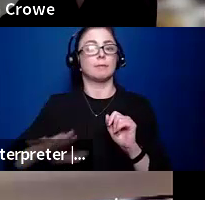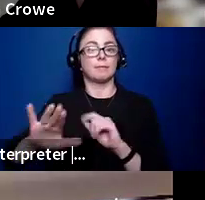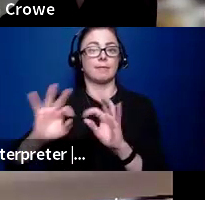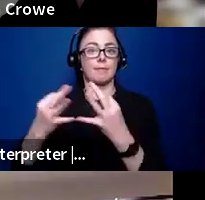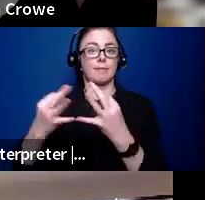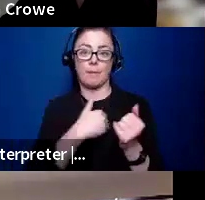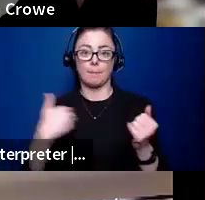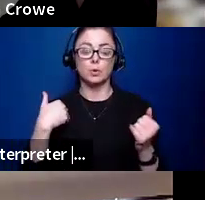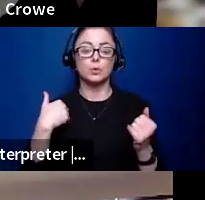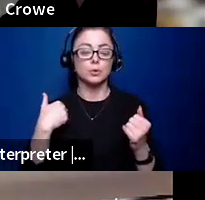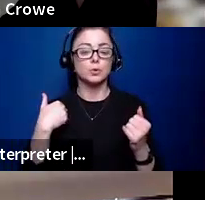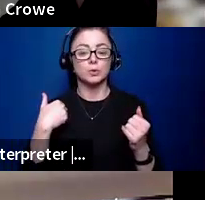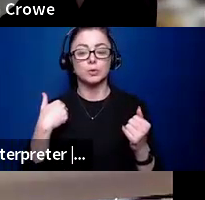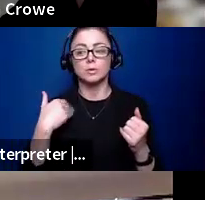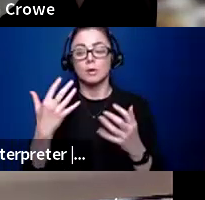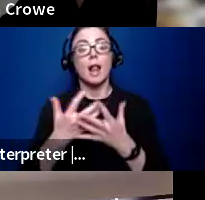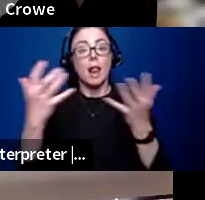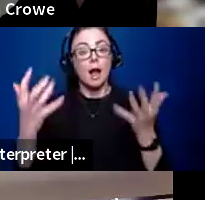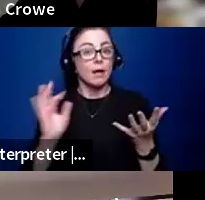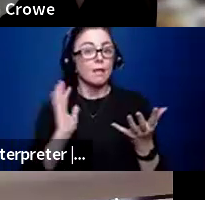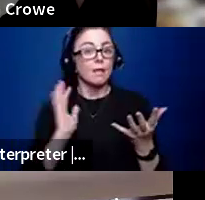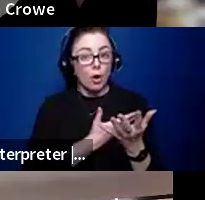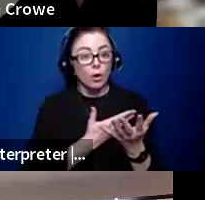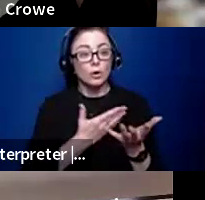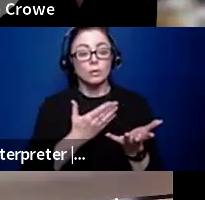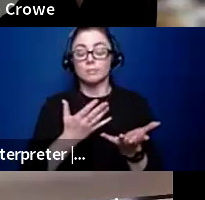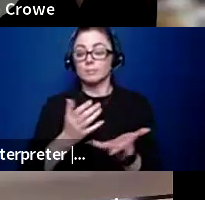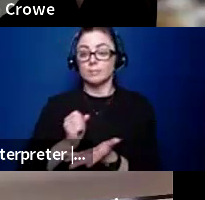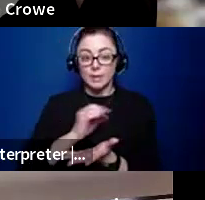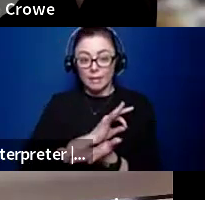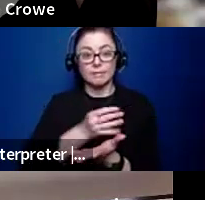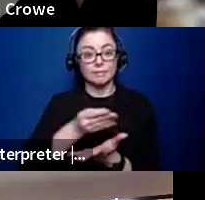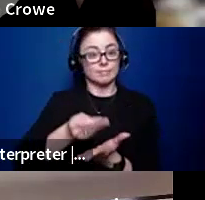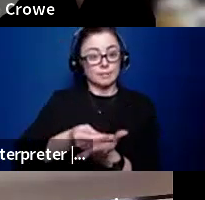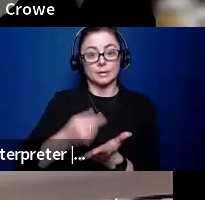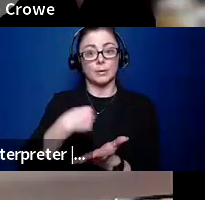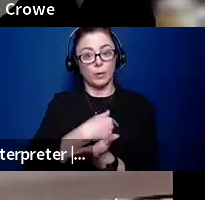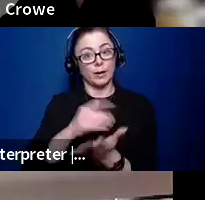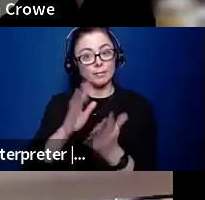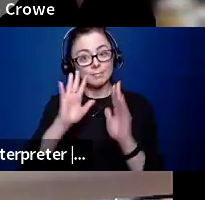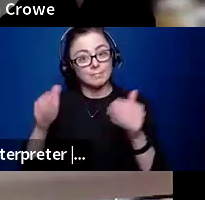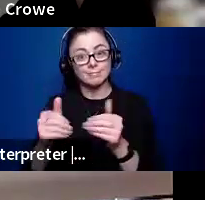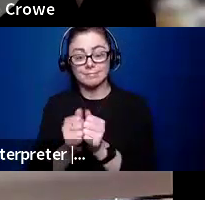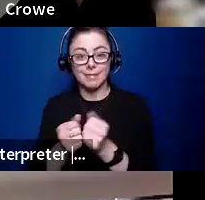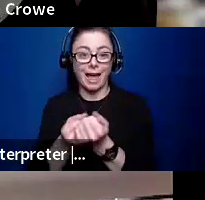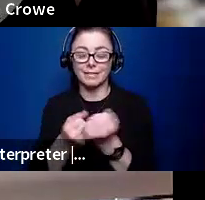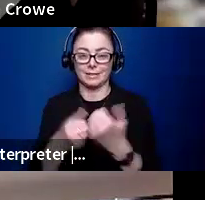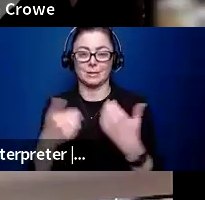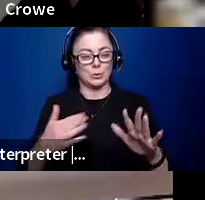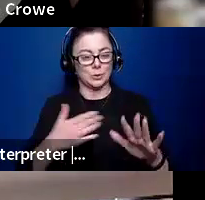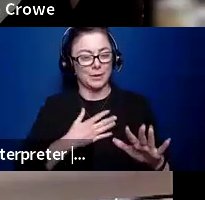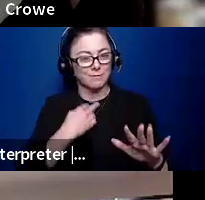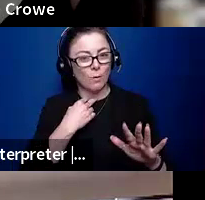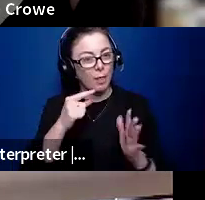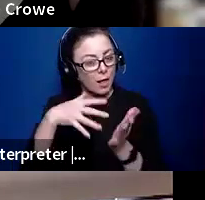a great deal of our resources in the advocacy space. Excuse me, losing my voice already, and I just started. That's